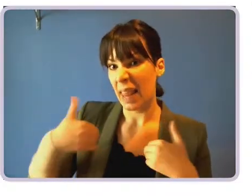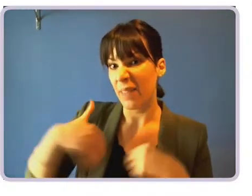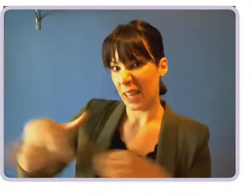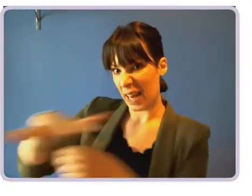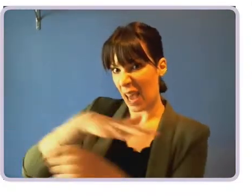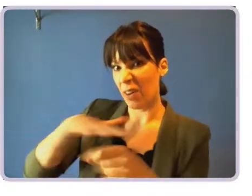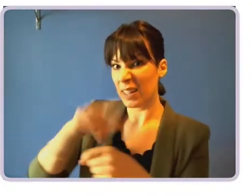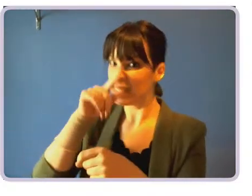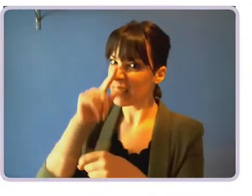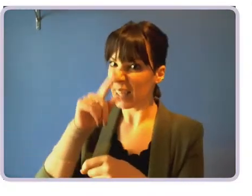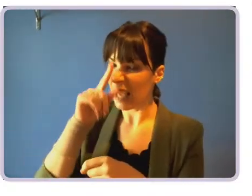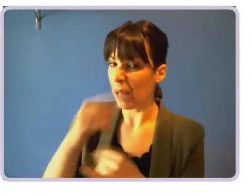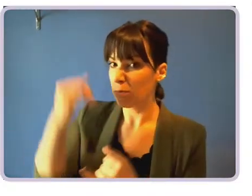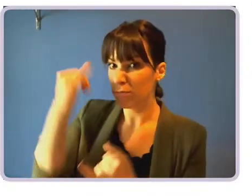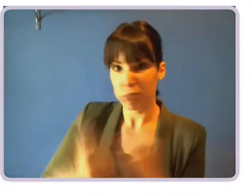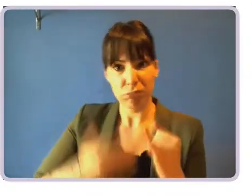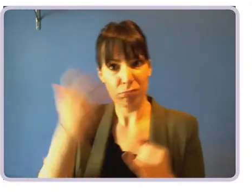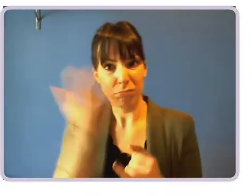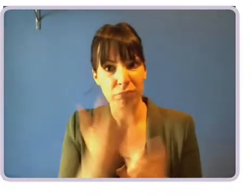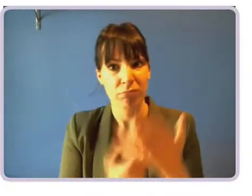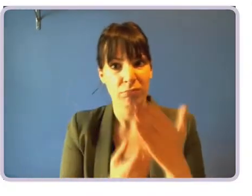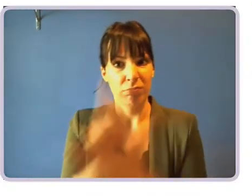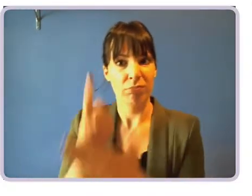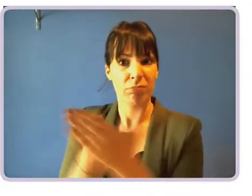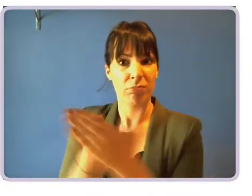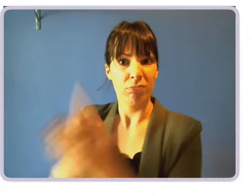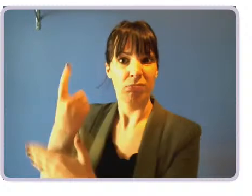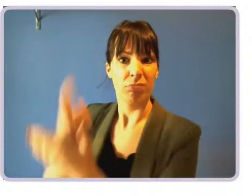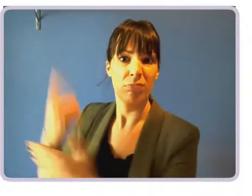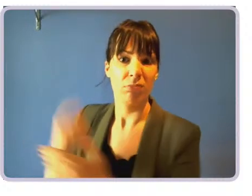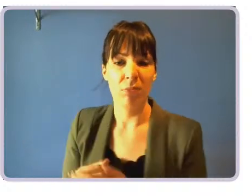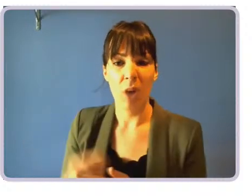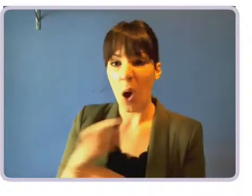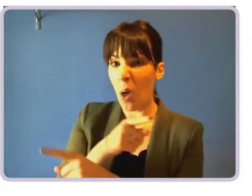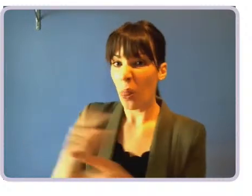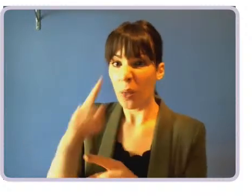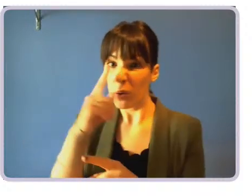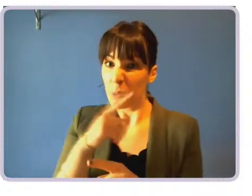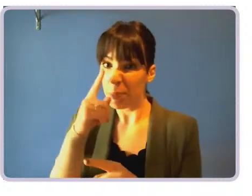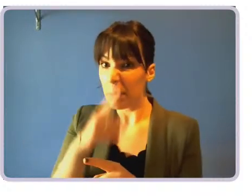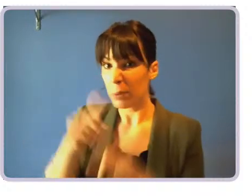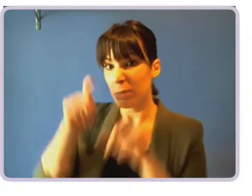home, utilising often in-home care support.